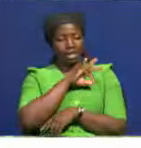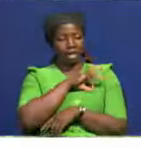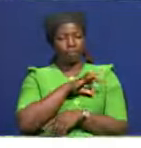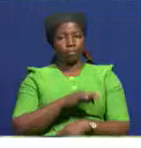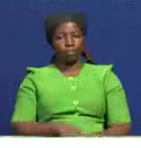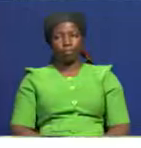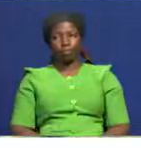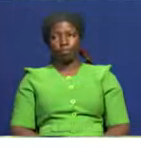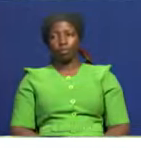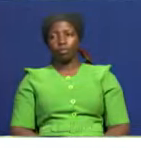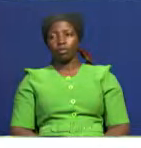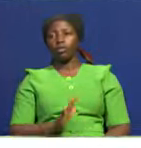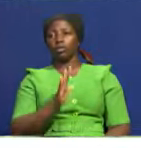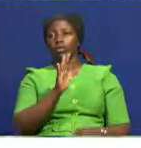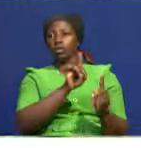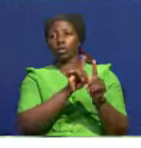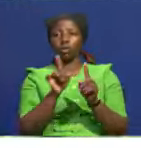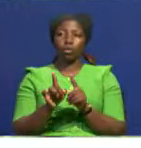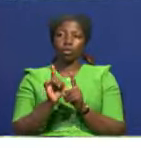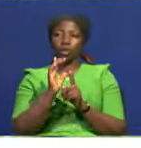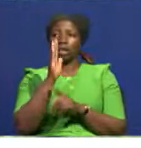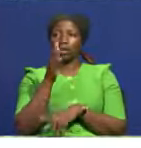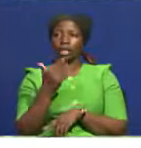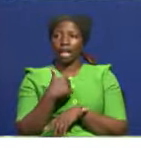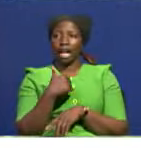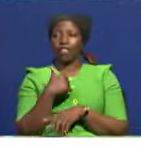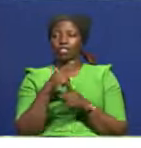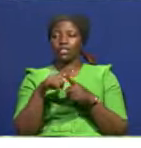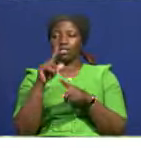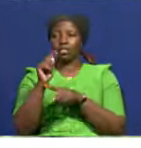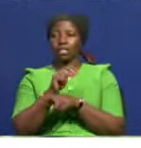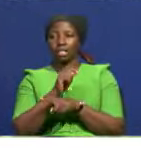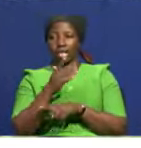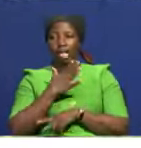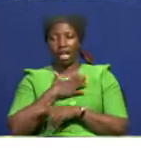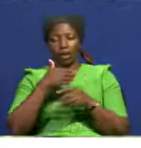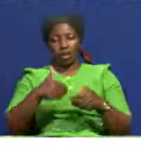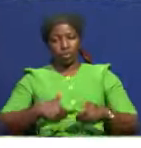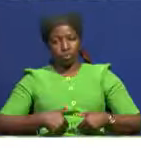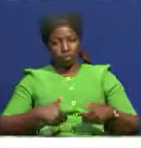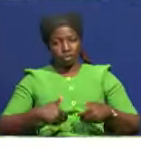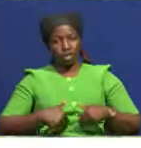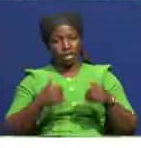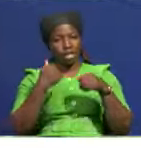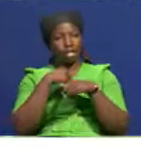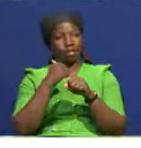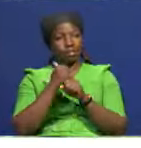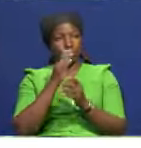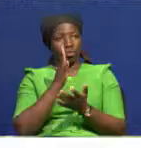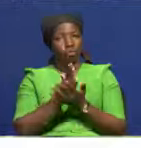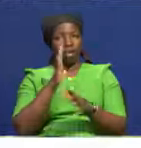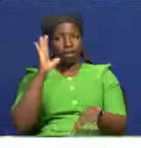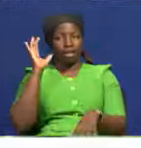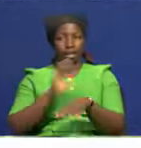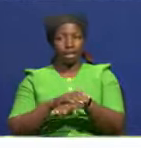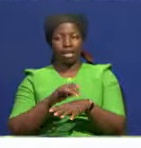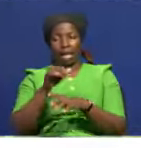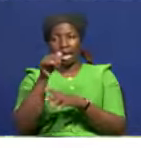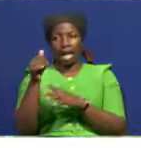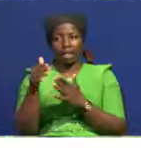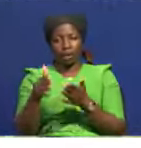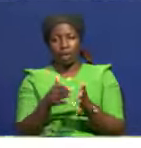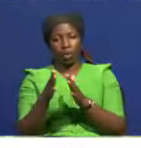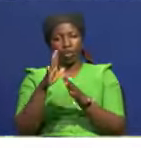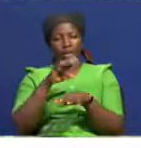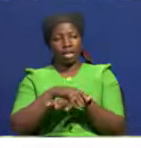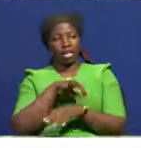We will have also to train our youth and make sure that they get alternative source of